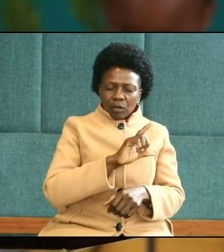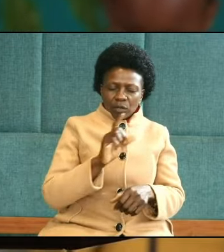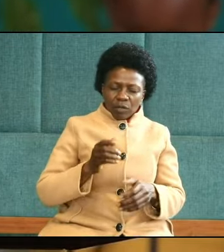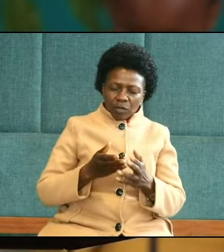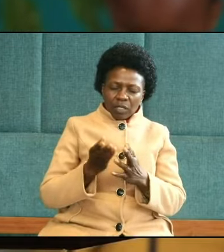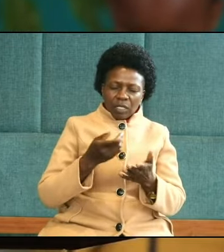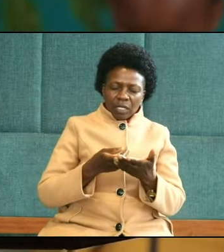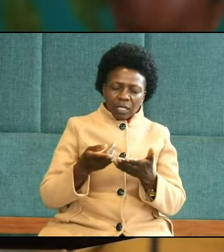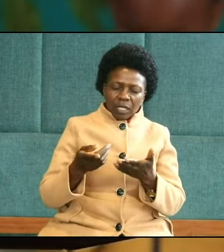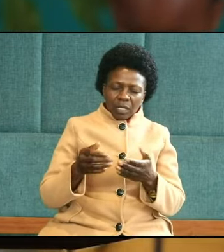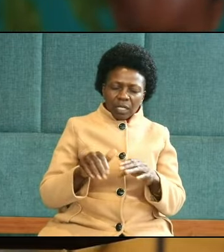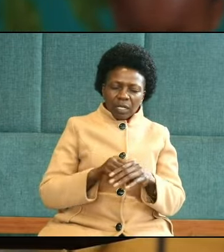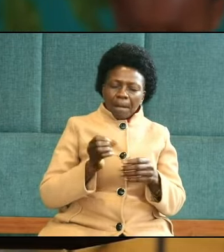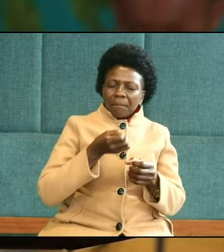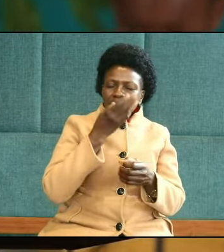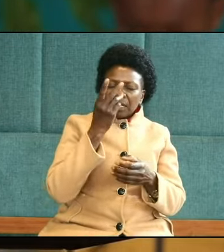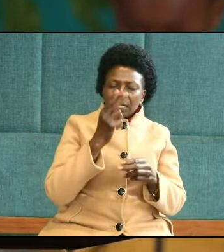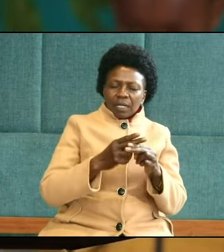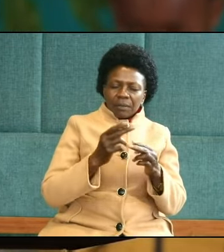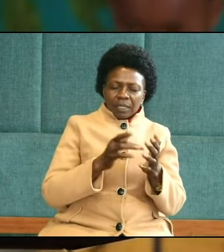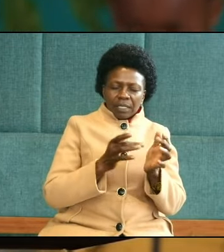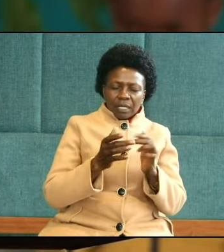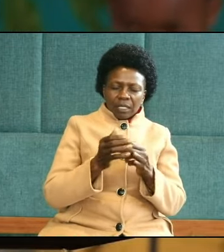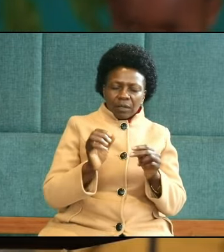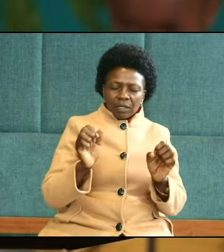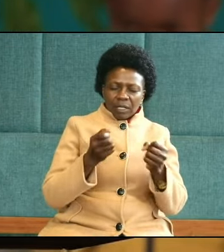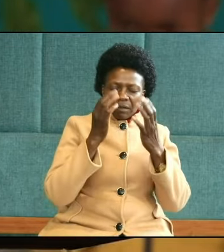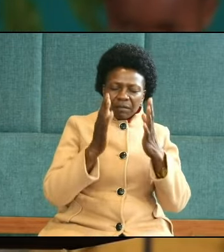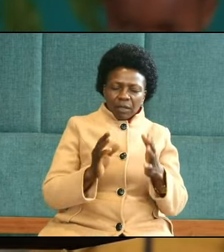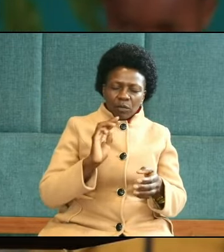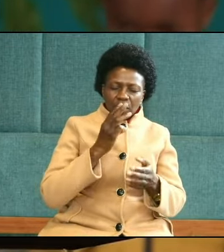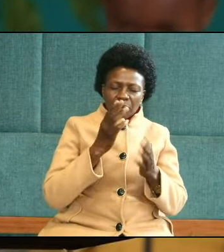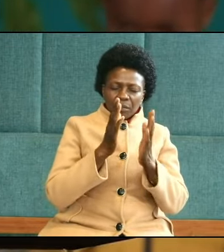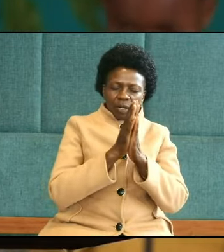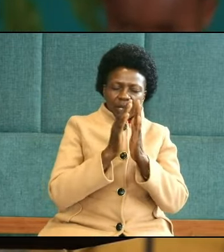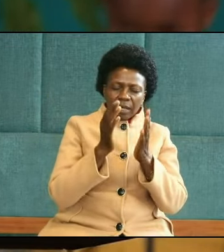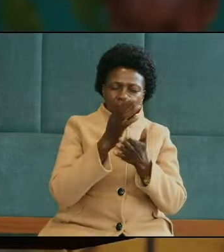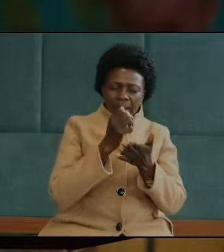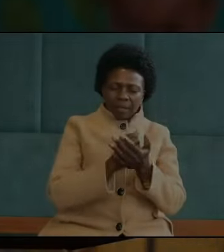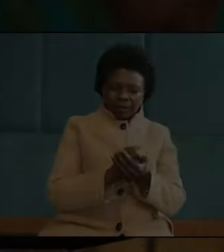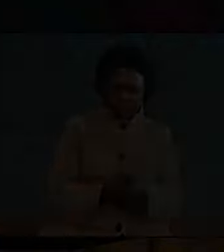In the precious name of Jesus, our Savior, we pray. Amen.